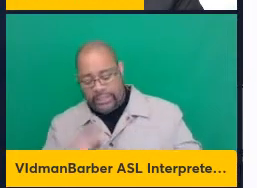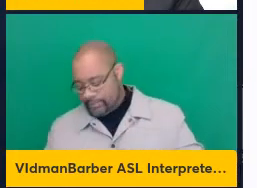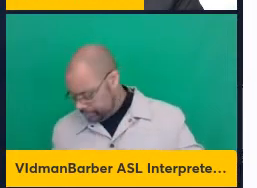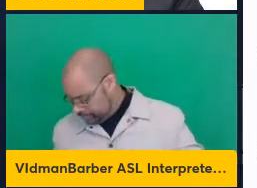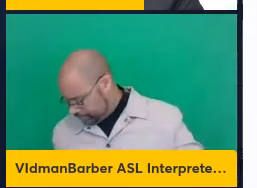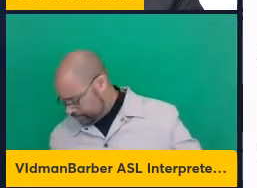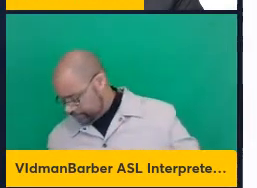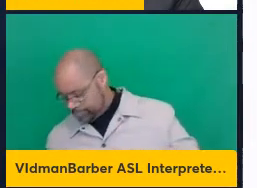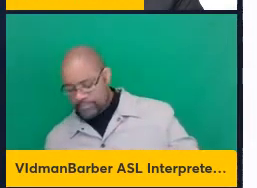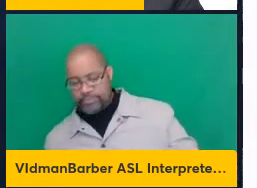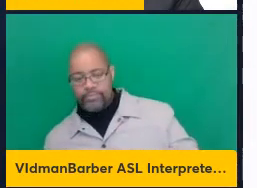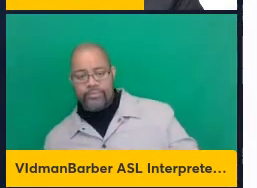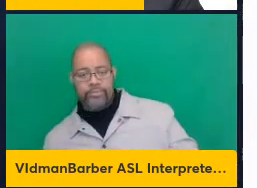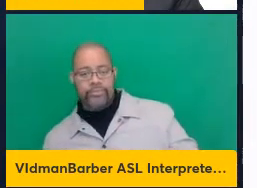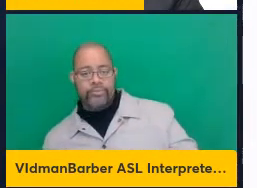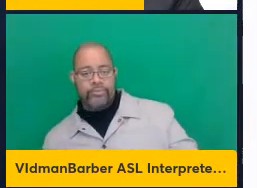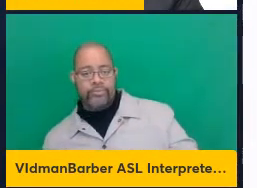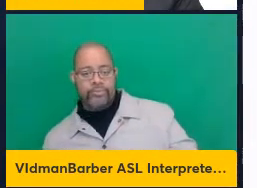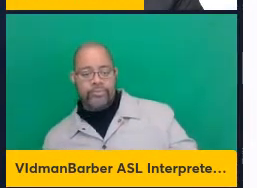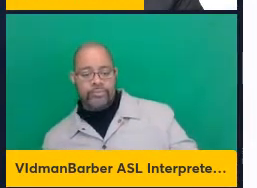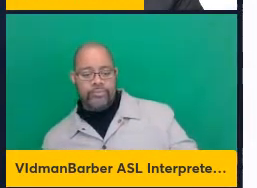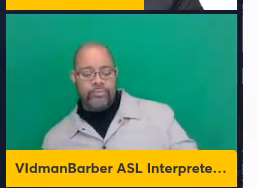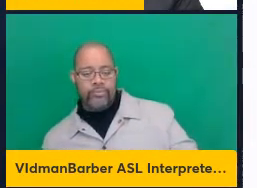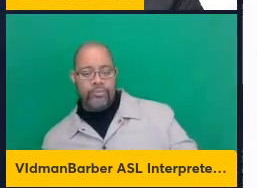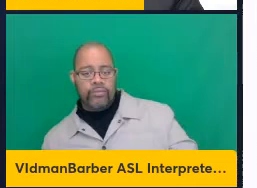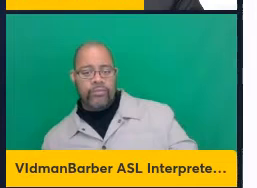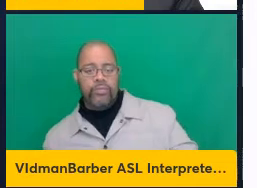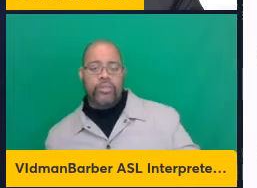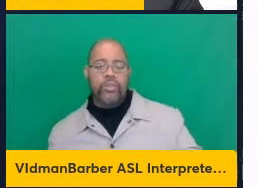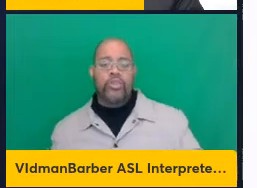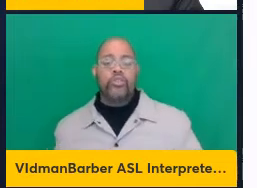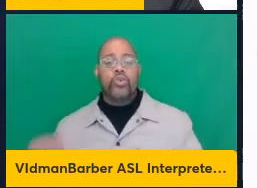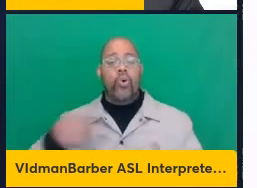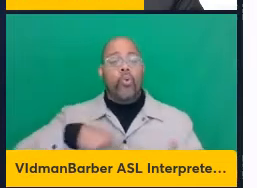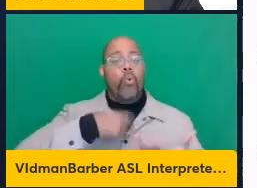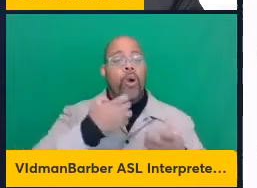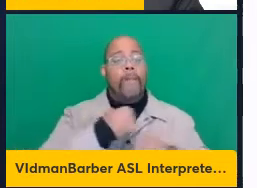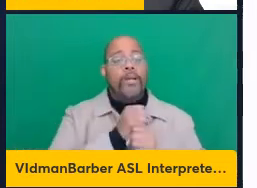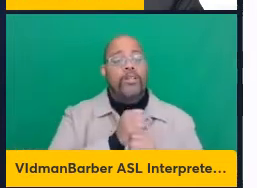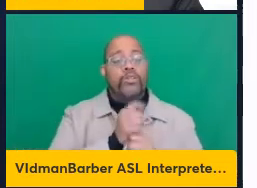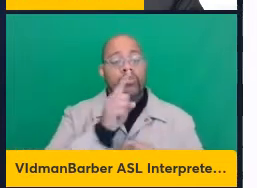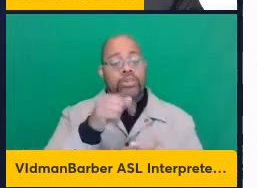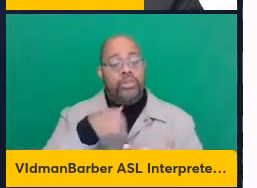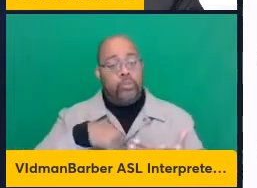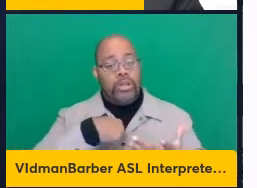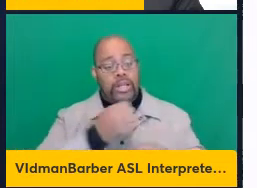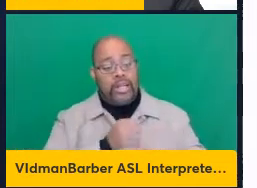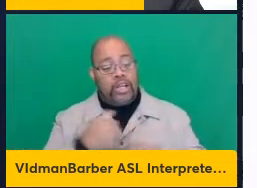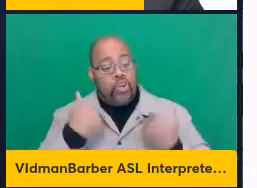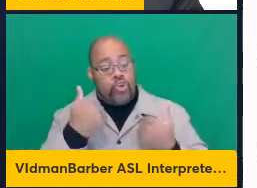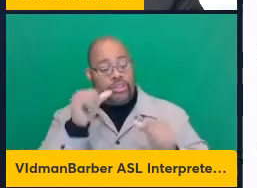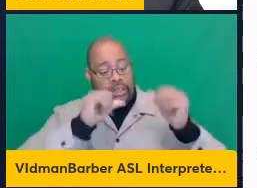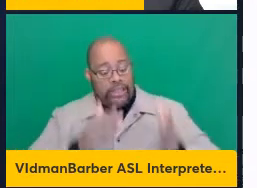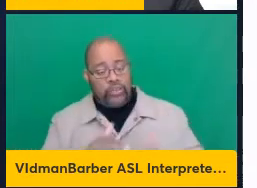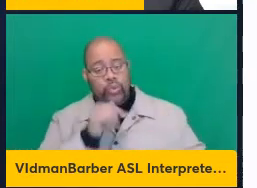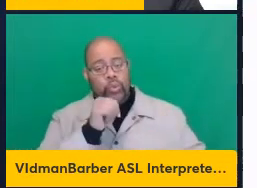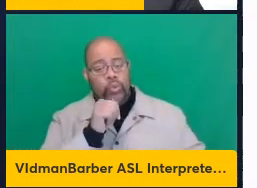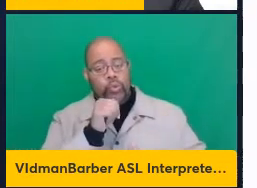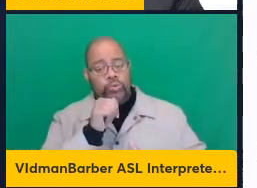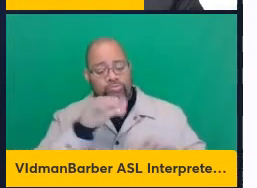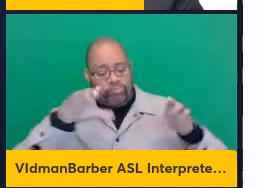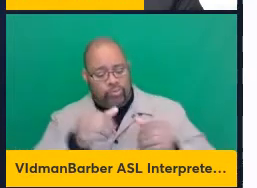And so eventually we wanted to build a network of young scientists who would be bonded together through their